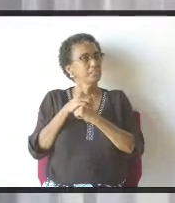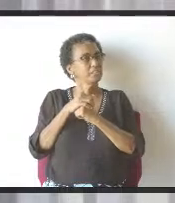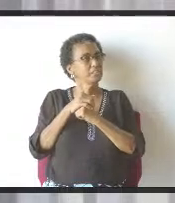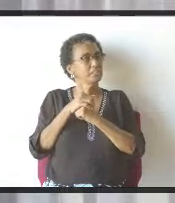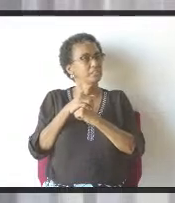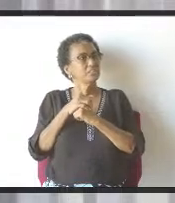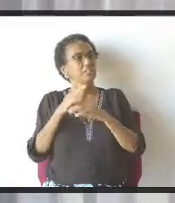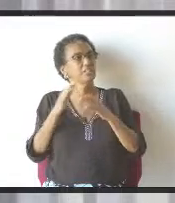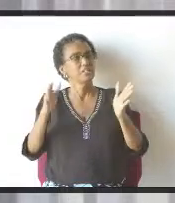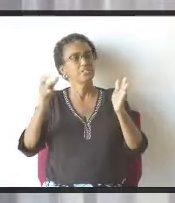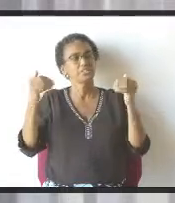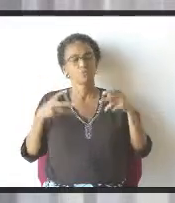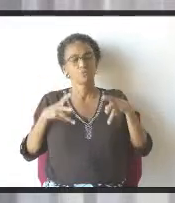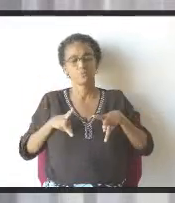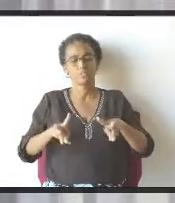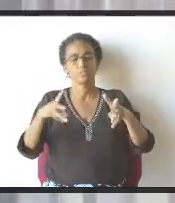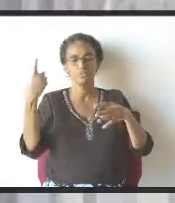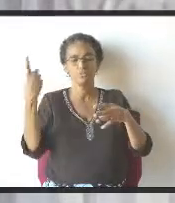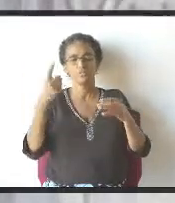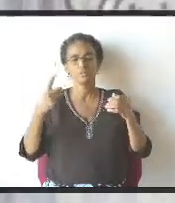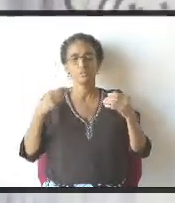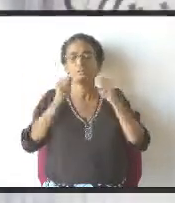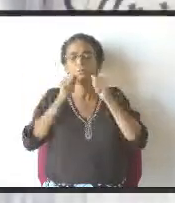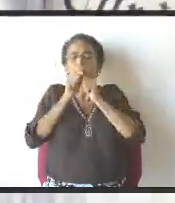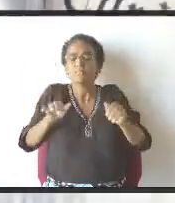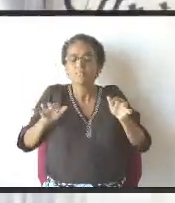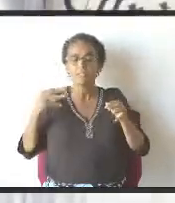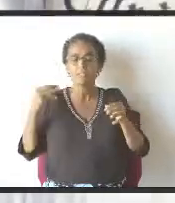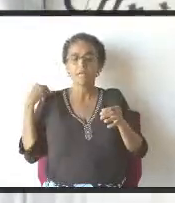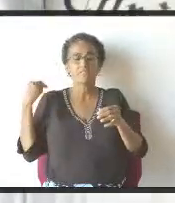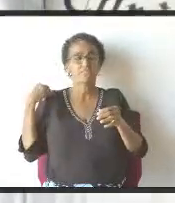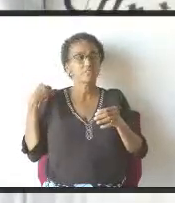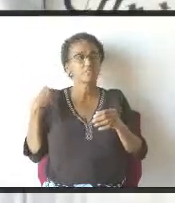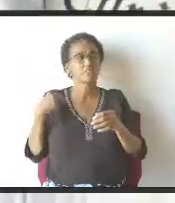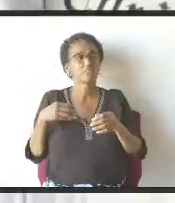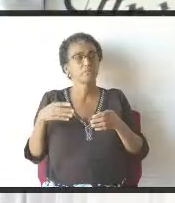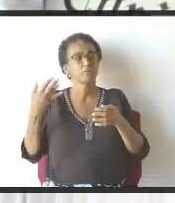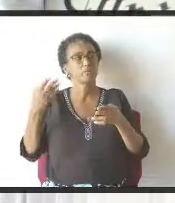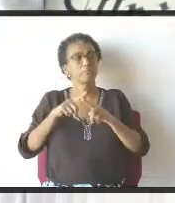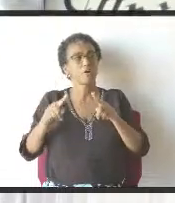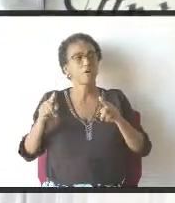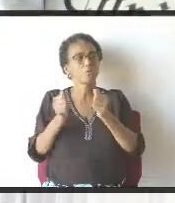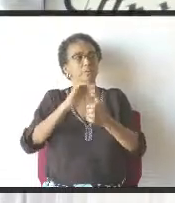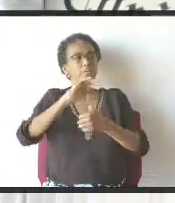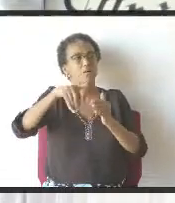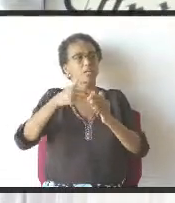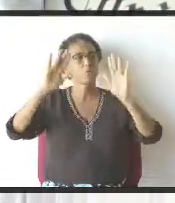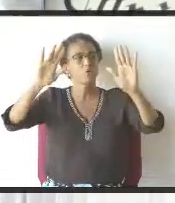Channels only, blessed Master, but with all